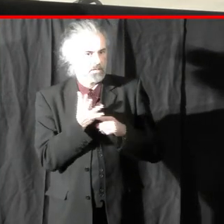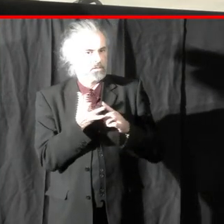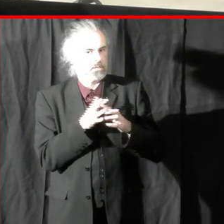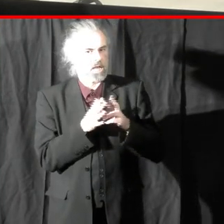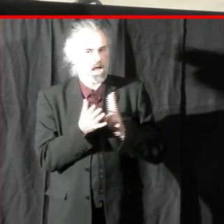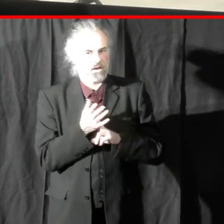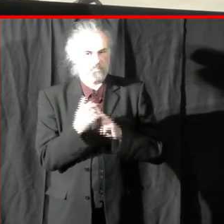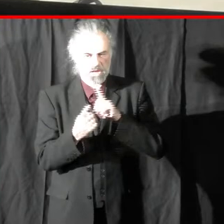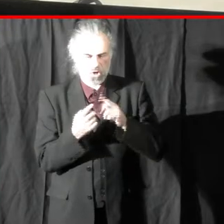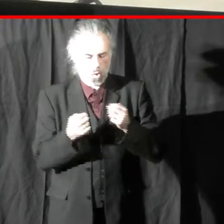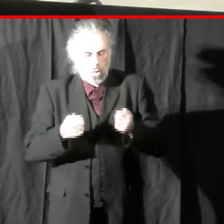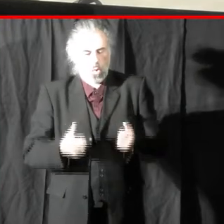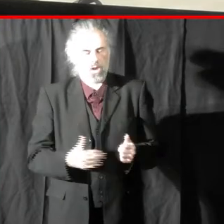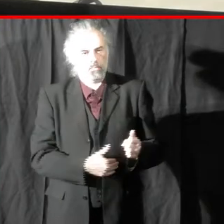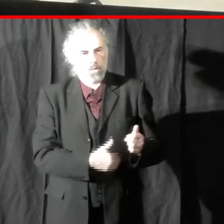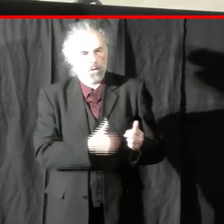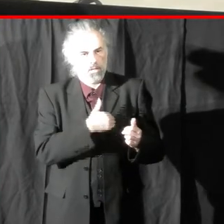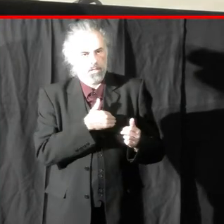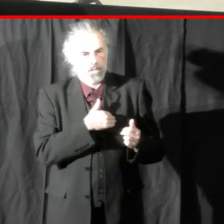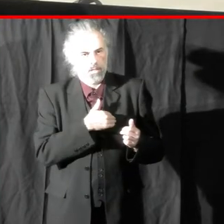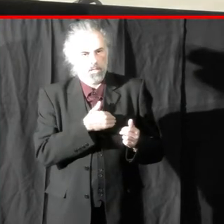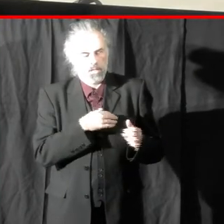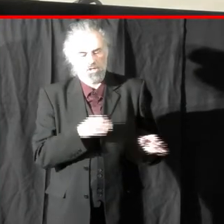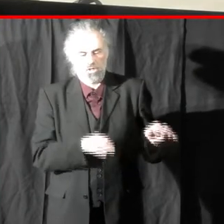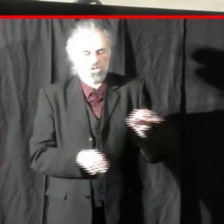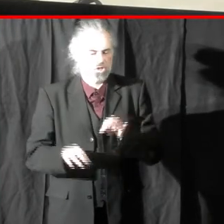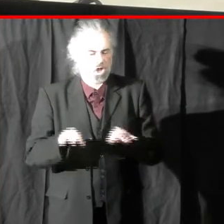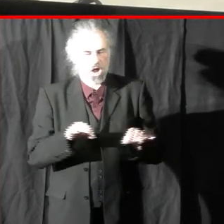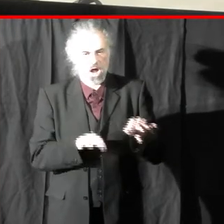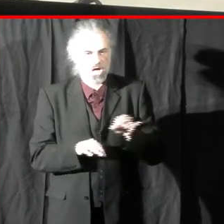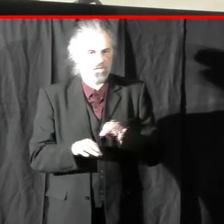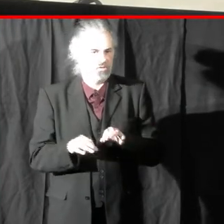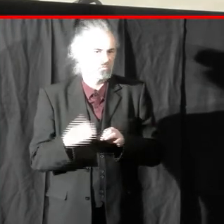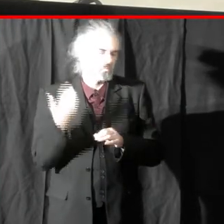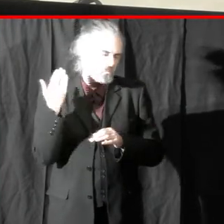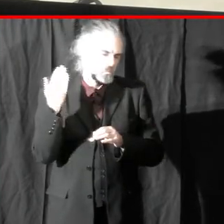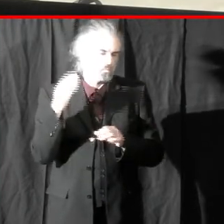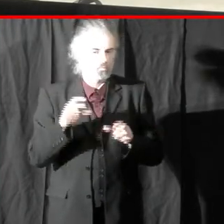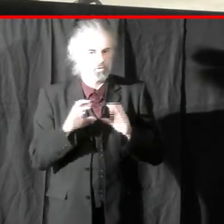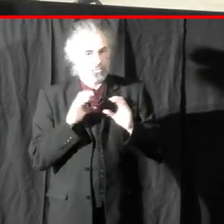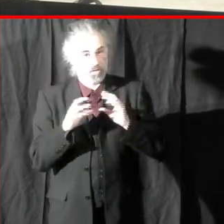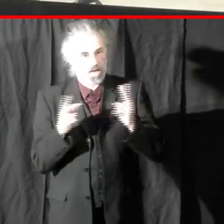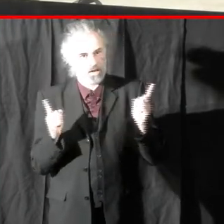in the morning, the science communicator meets with the professor. Let's watch.